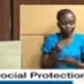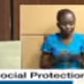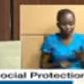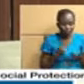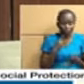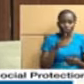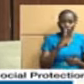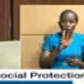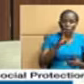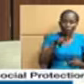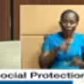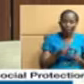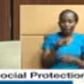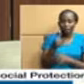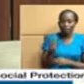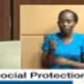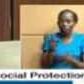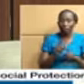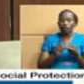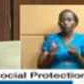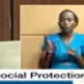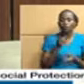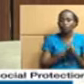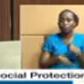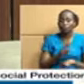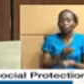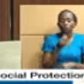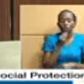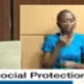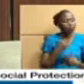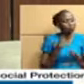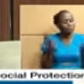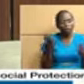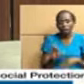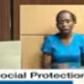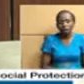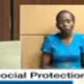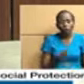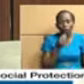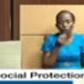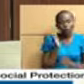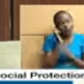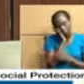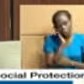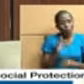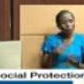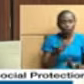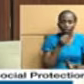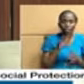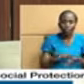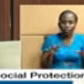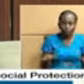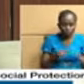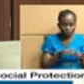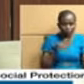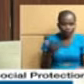UWEP, and even in the grants for disability, is to eat and either die, or eat and sleep, or eat and suffer on the